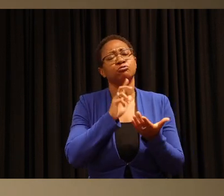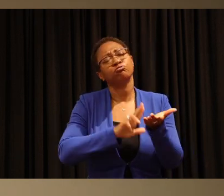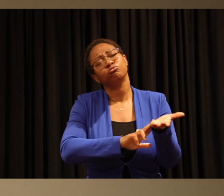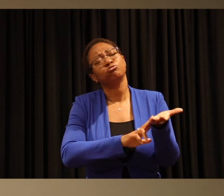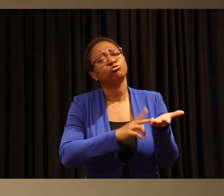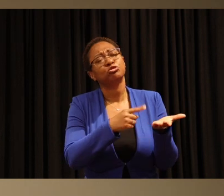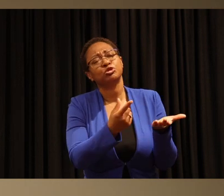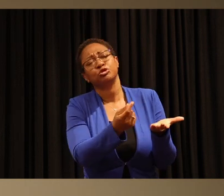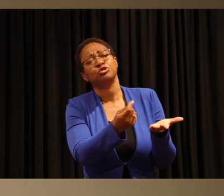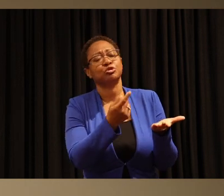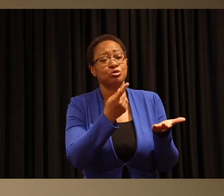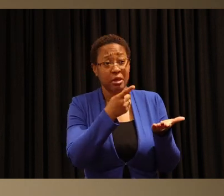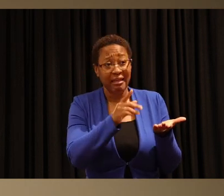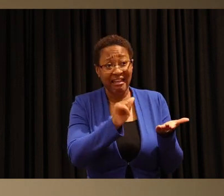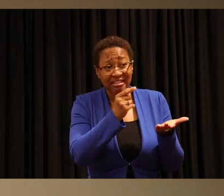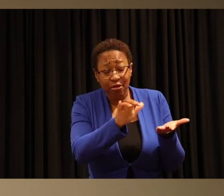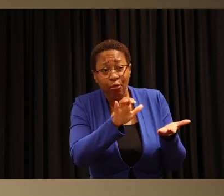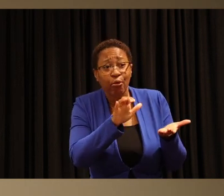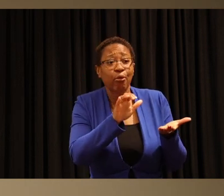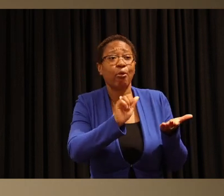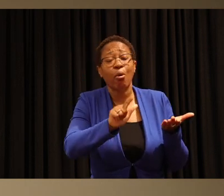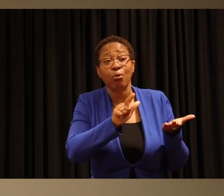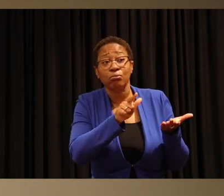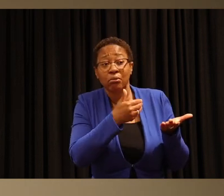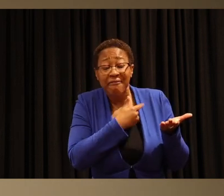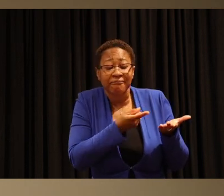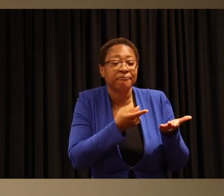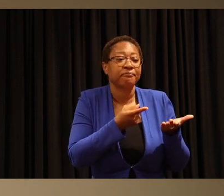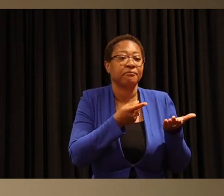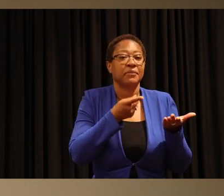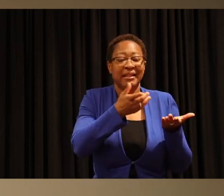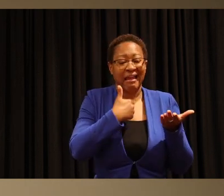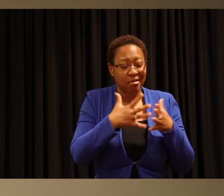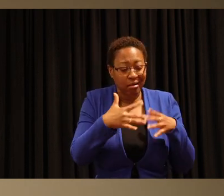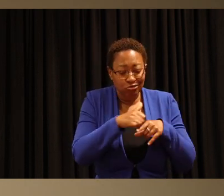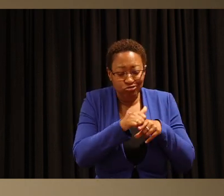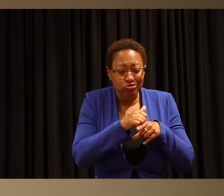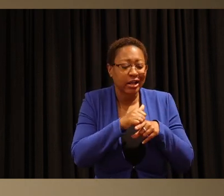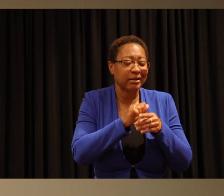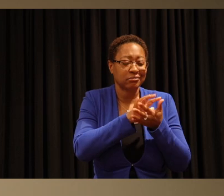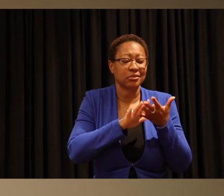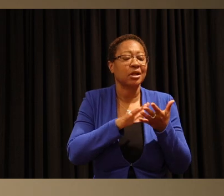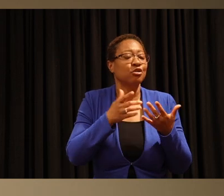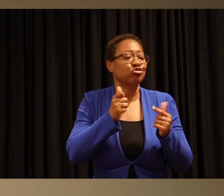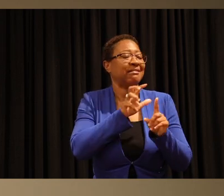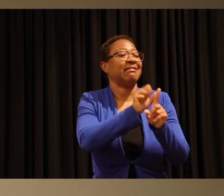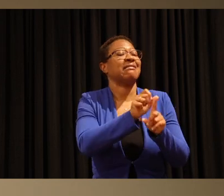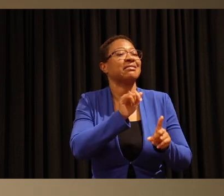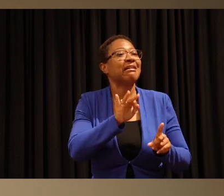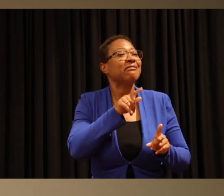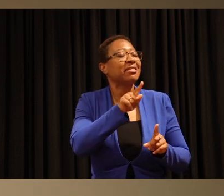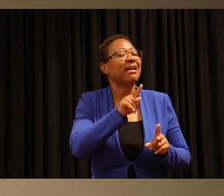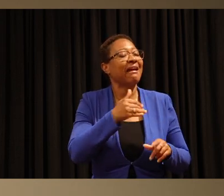did things more equitably. There's been a lot of training, a lot of, trying to catch this. So now